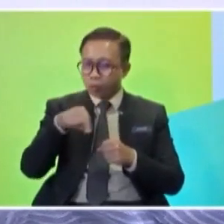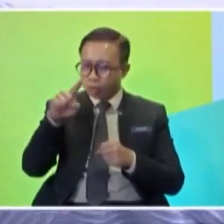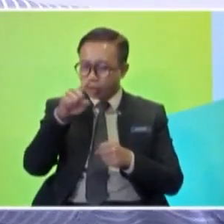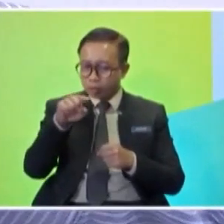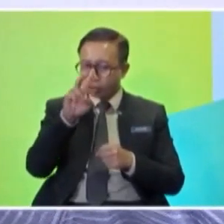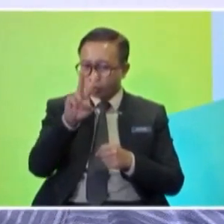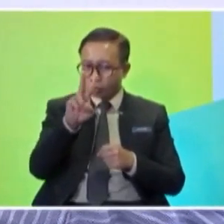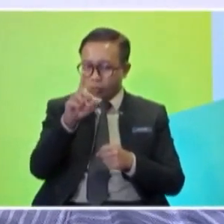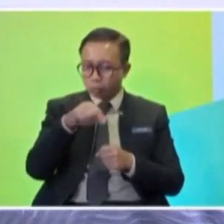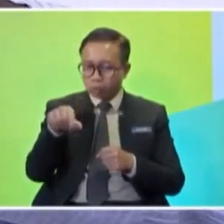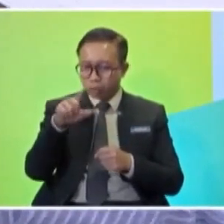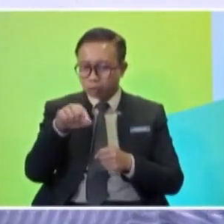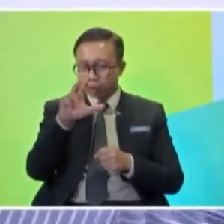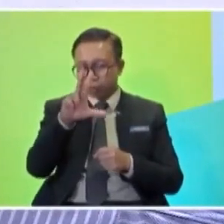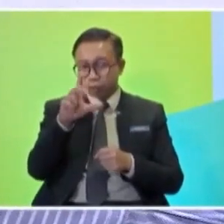1 donut, 2 donuts.